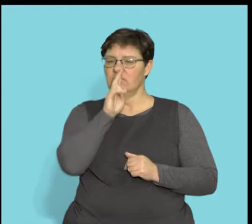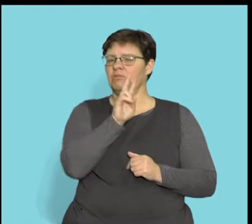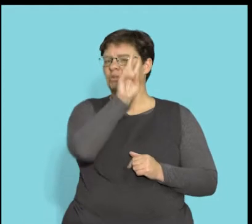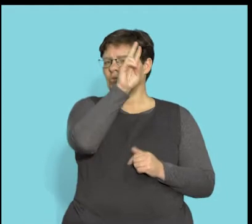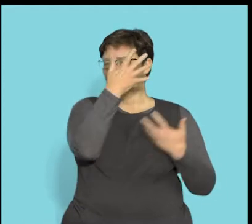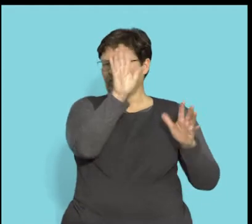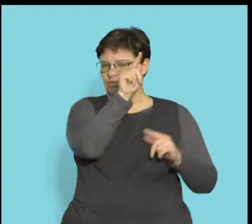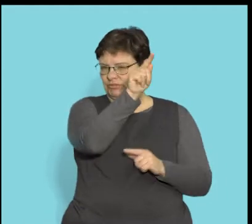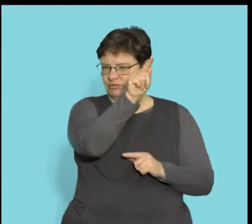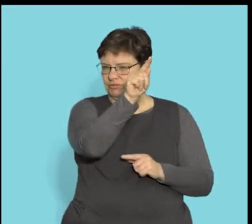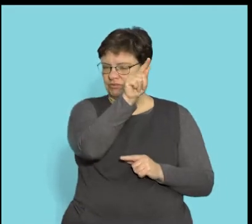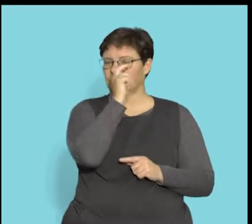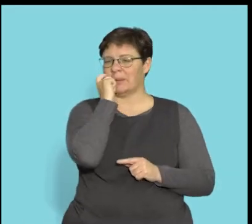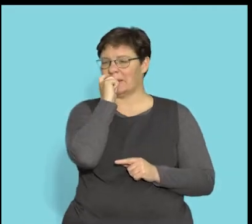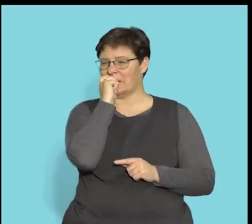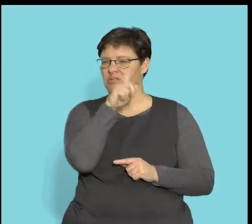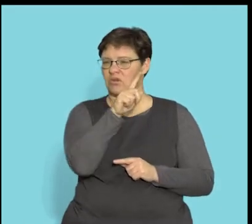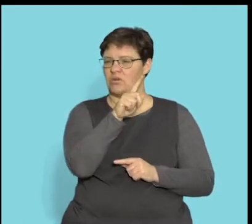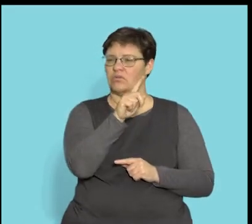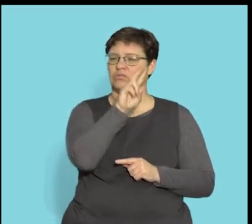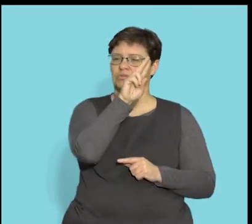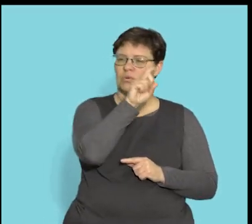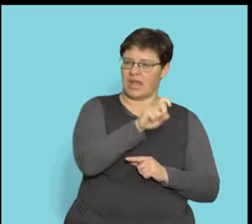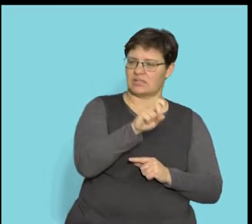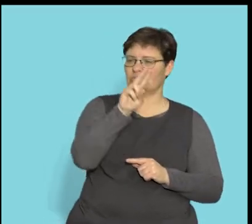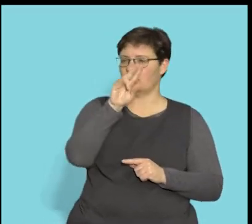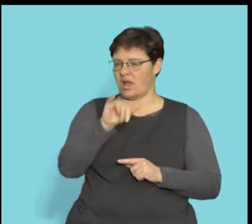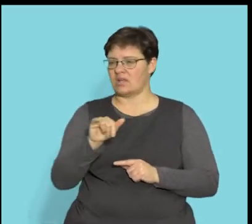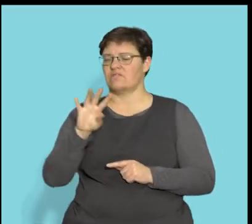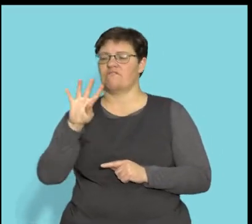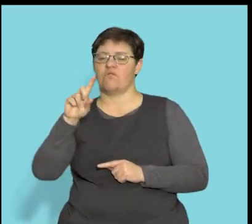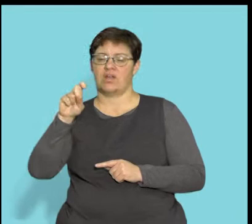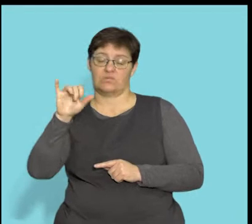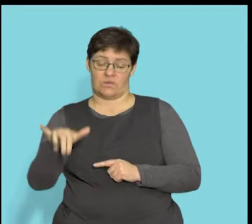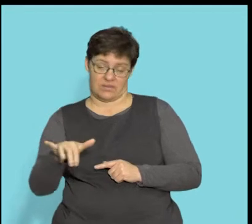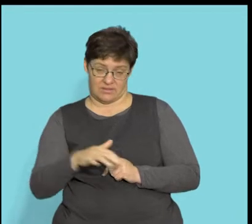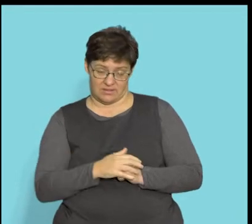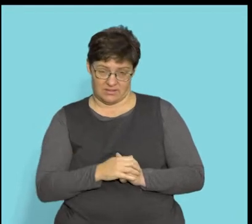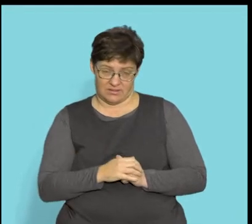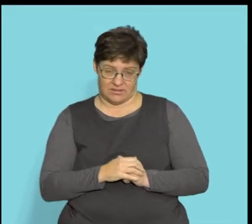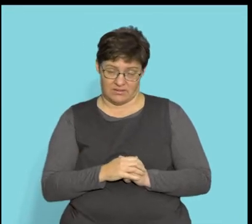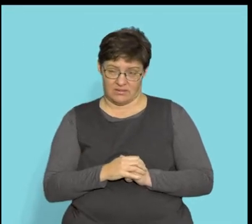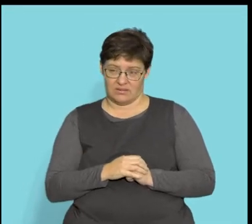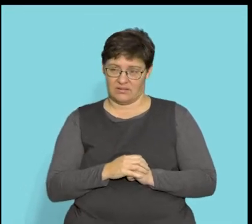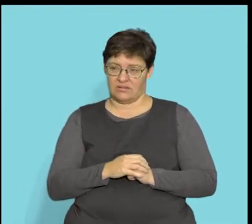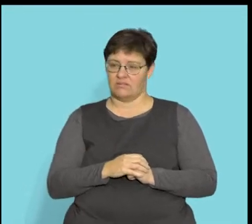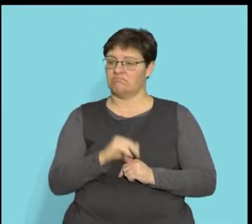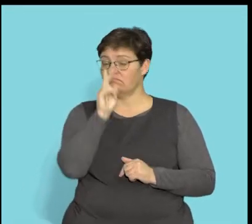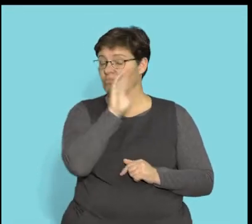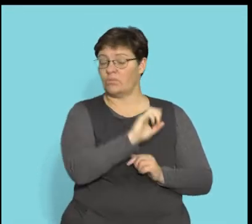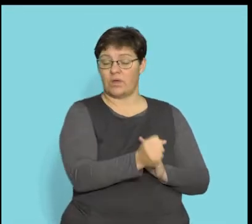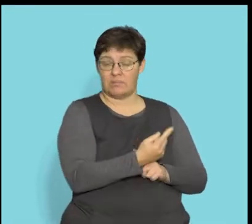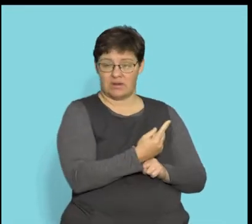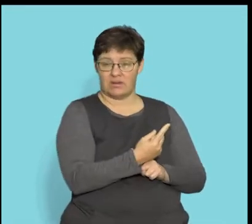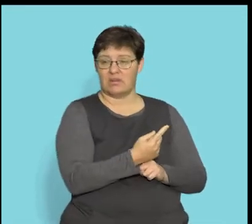I've done the scale factor of 2 and I've illustrated that the length and the breadth were each multiplied by 2, which gave me a result of 4xy.